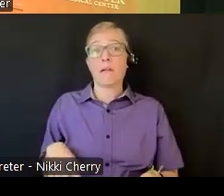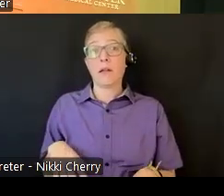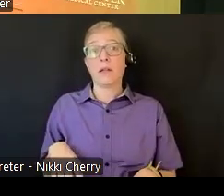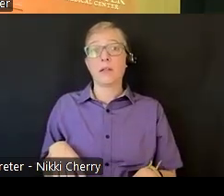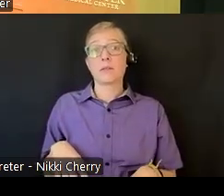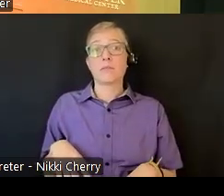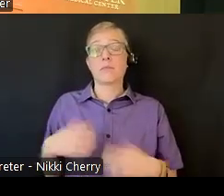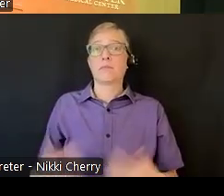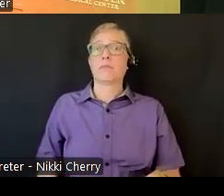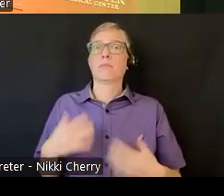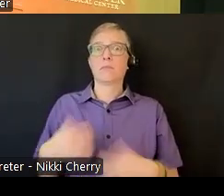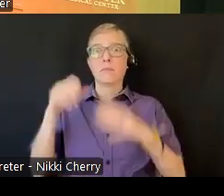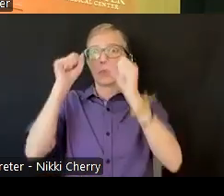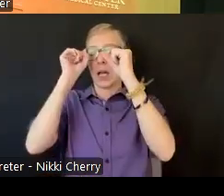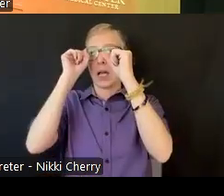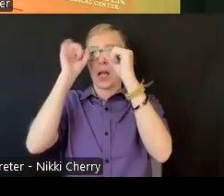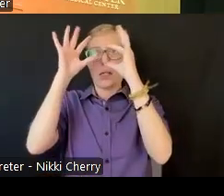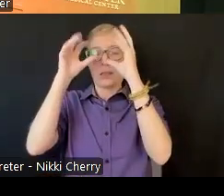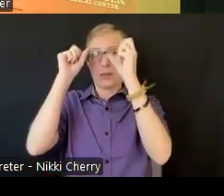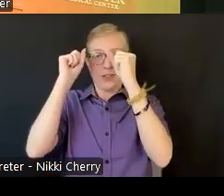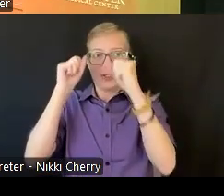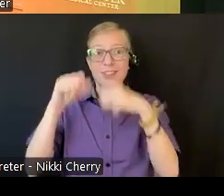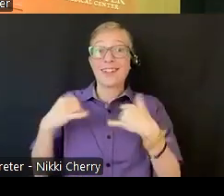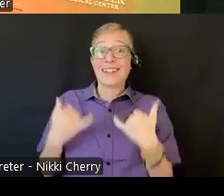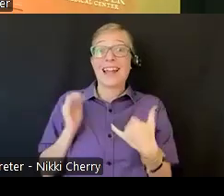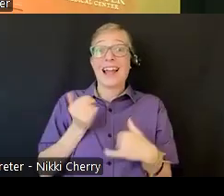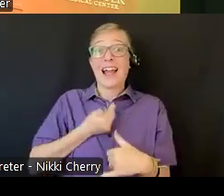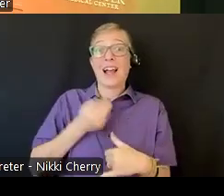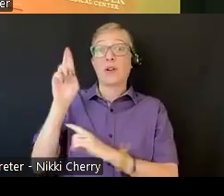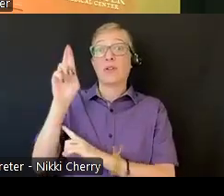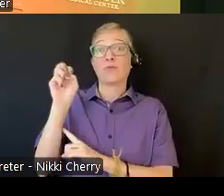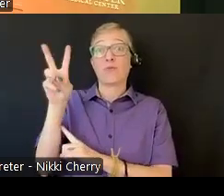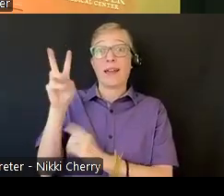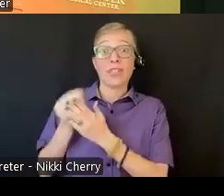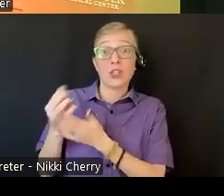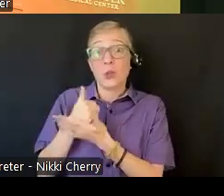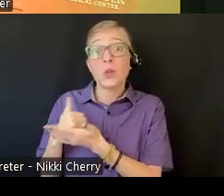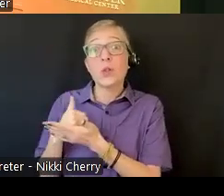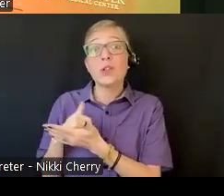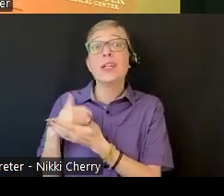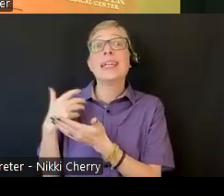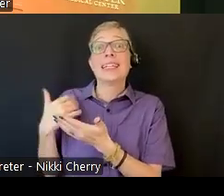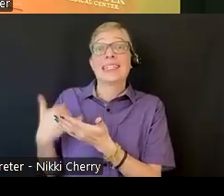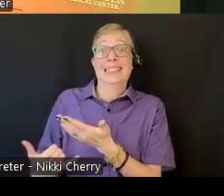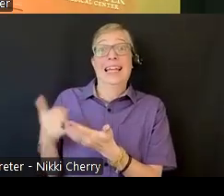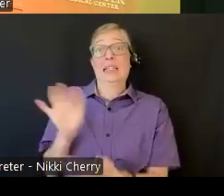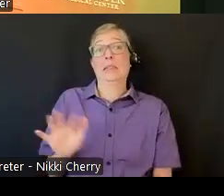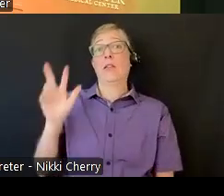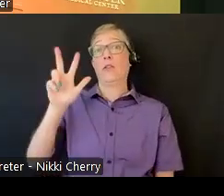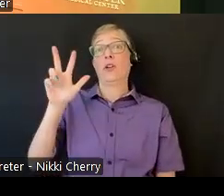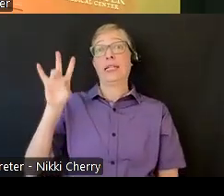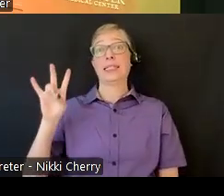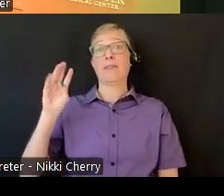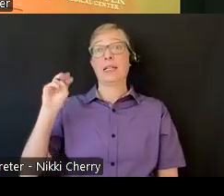astonishing. We have now, our revenue has gotten to be somewhere around $37 million